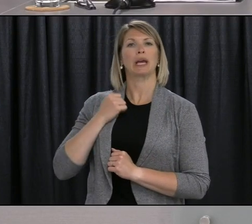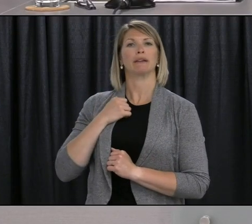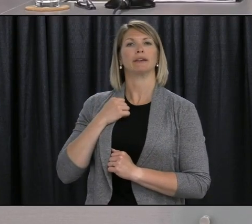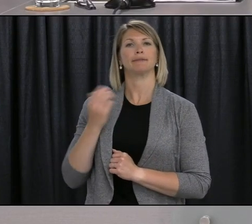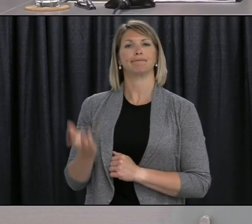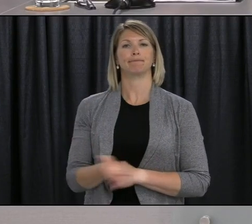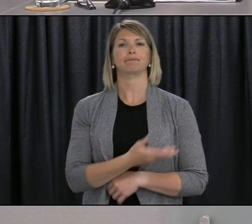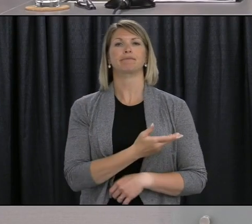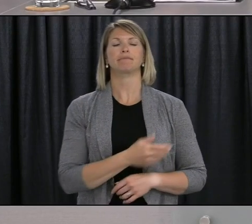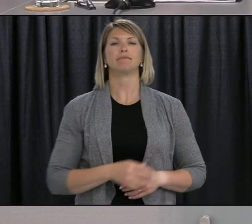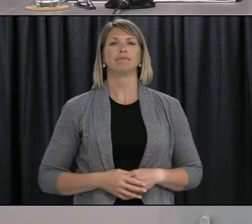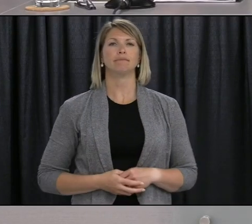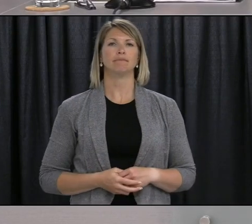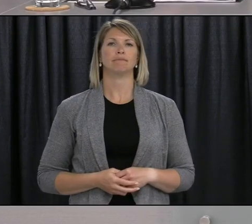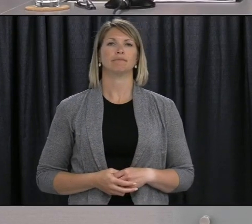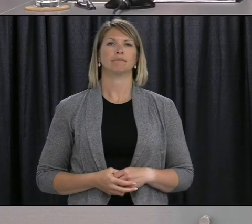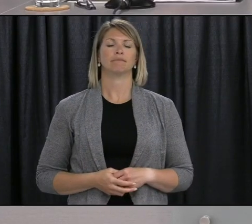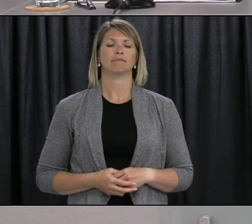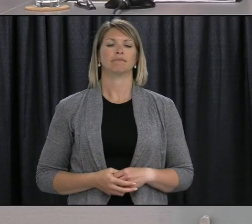ahead.